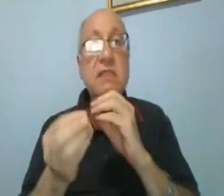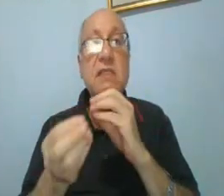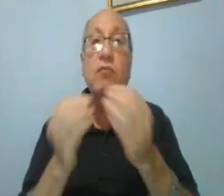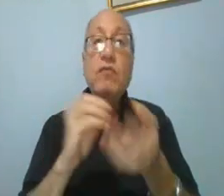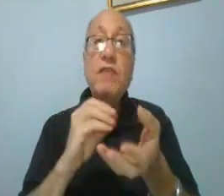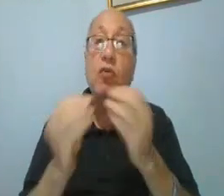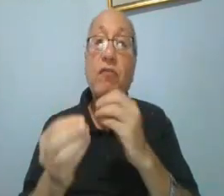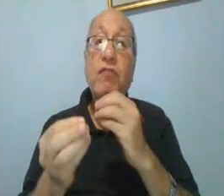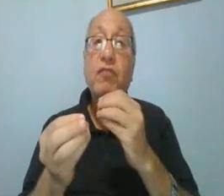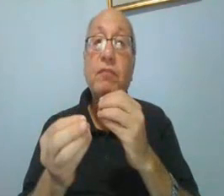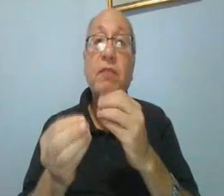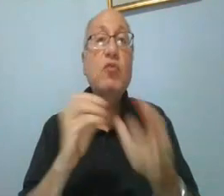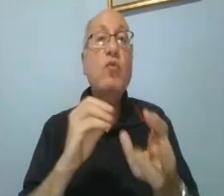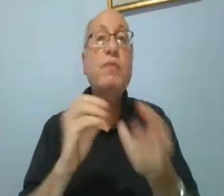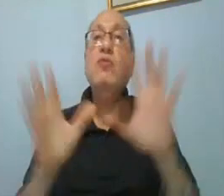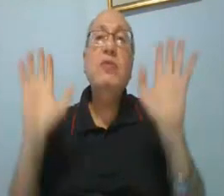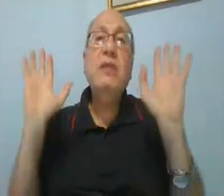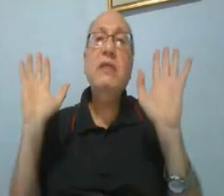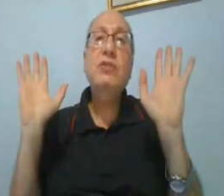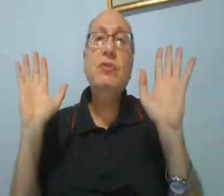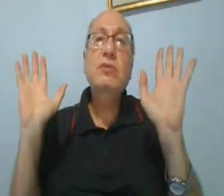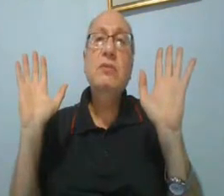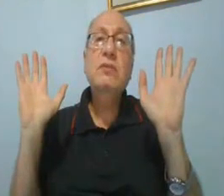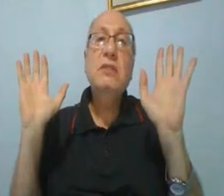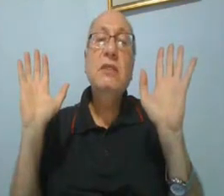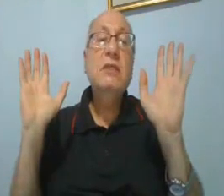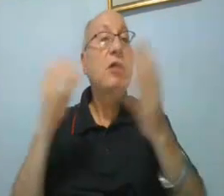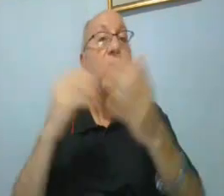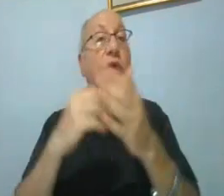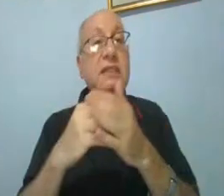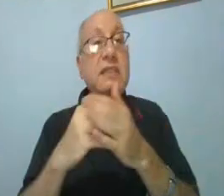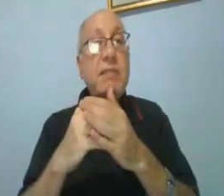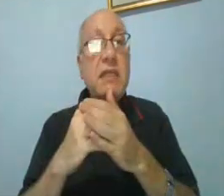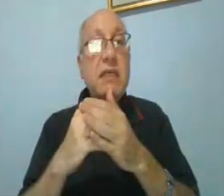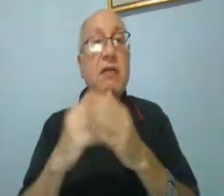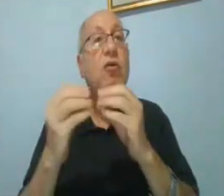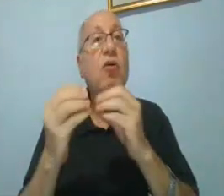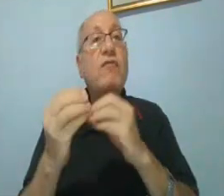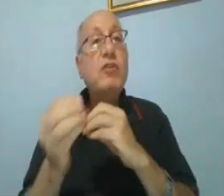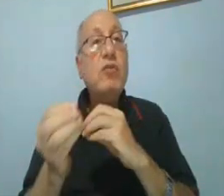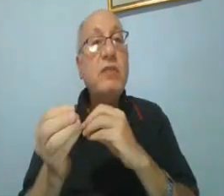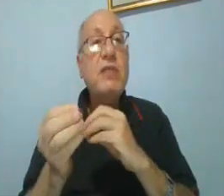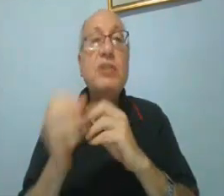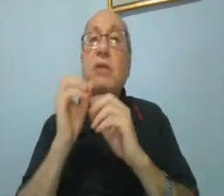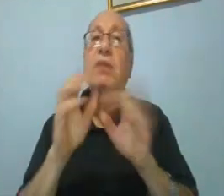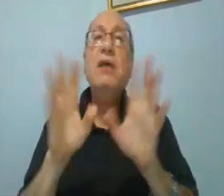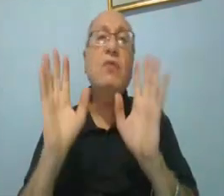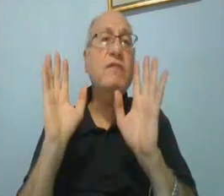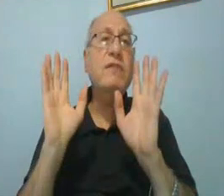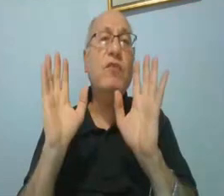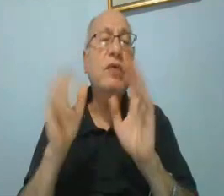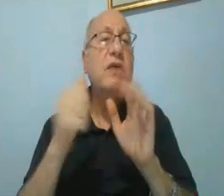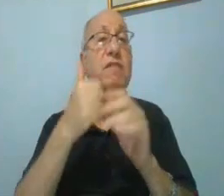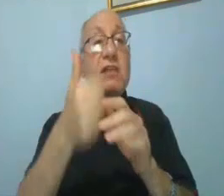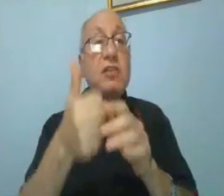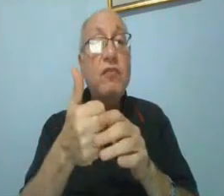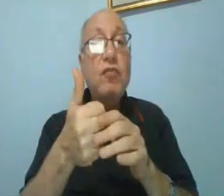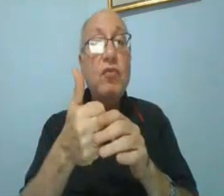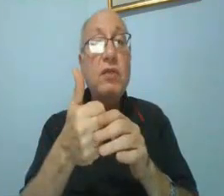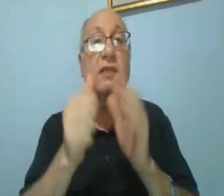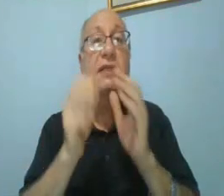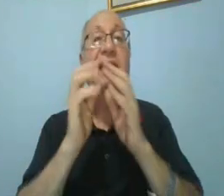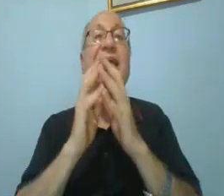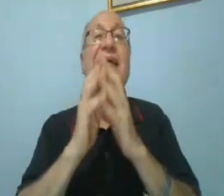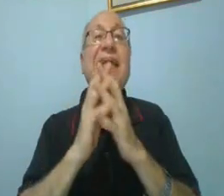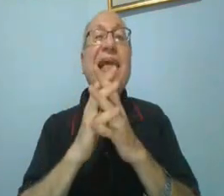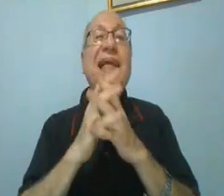Decontamination means removal of microbial contamination. What is the meaning of decontamination? By one of the following. First of